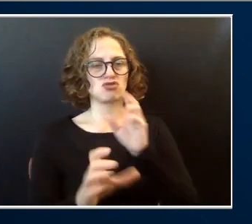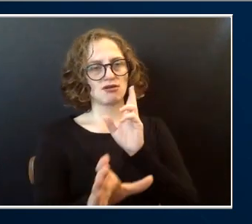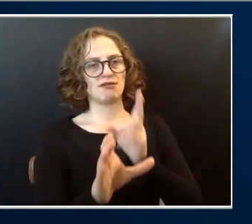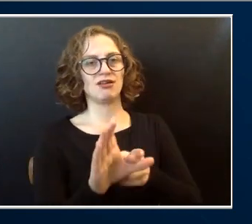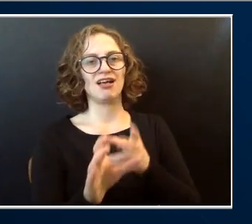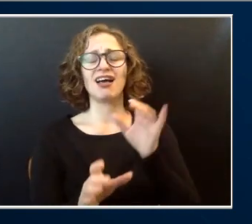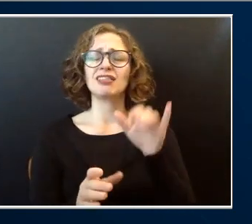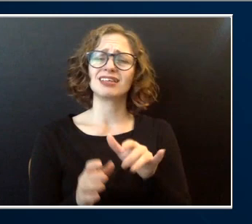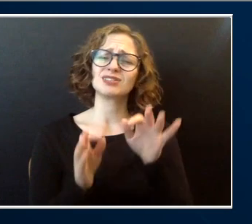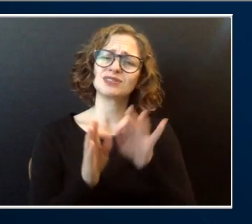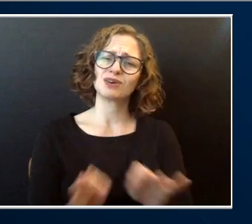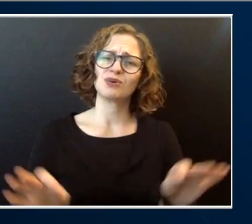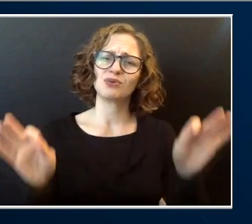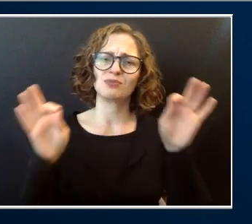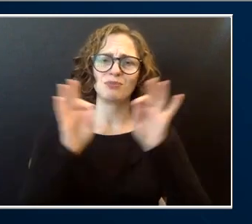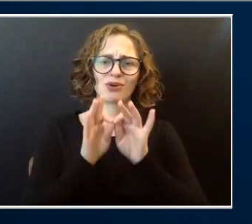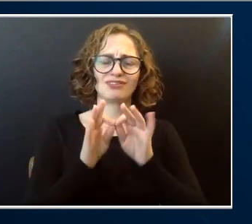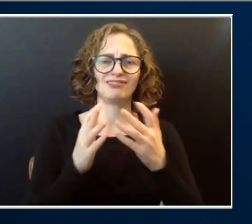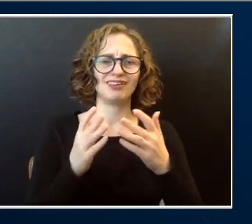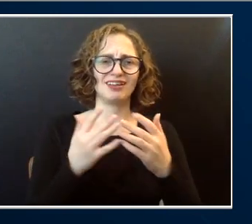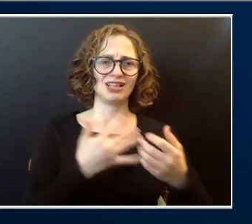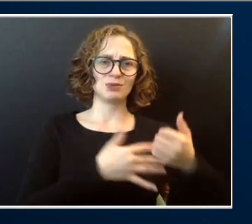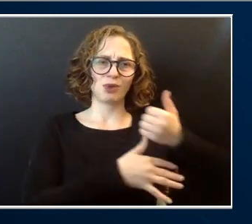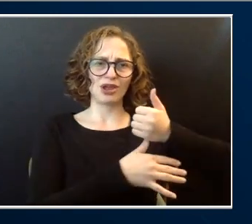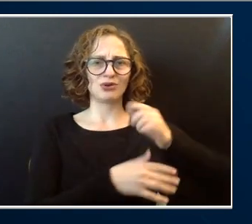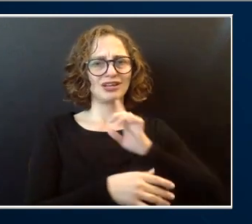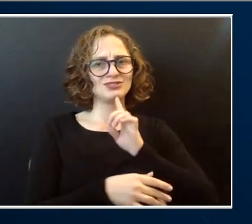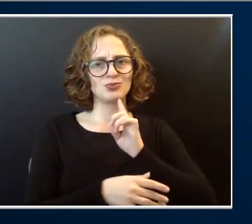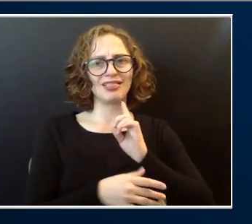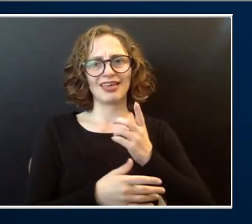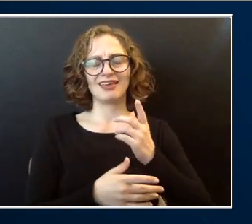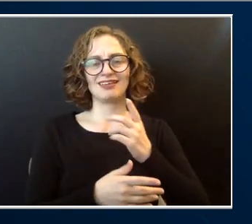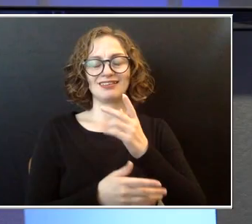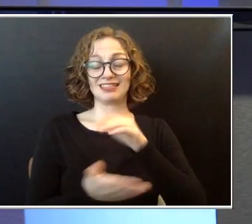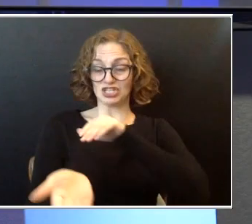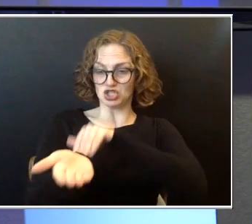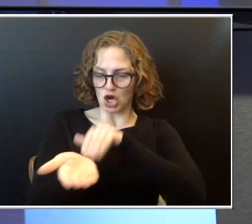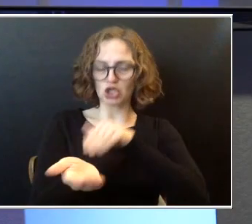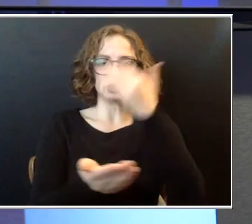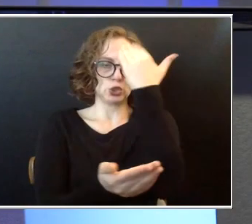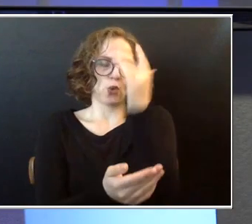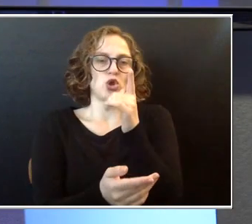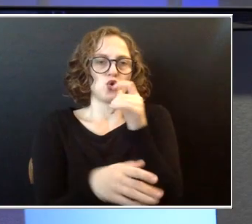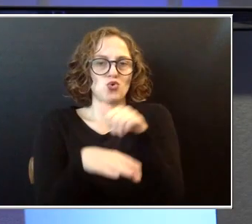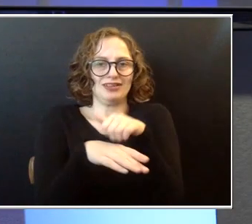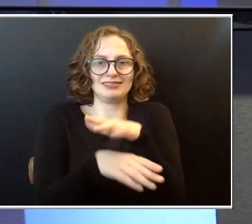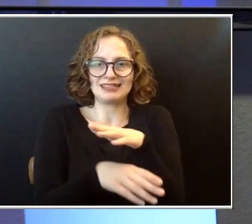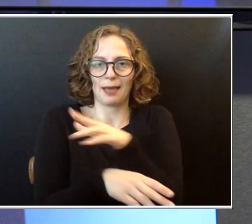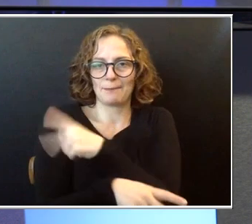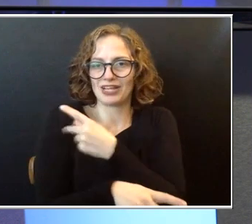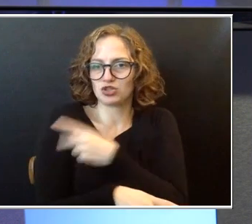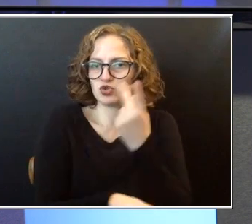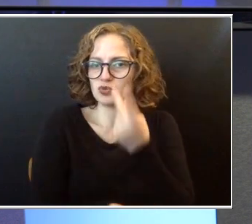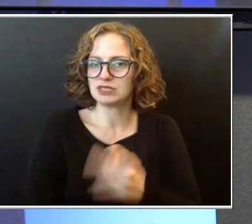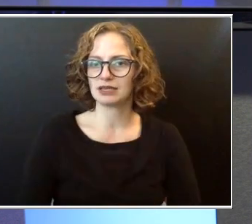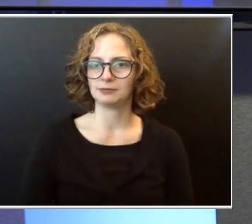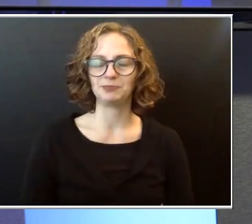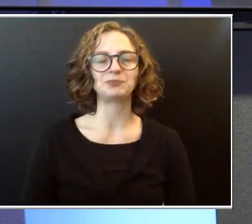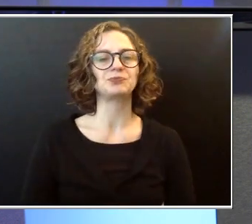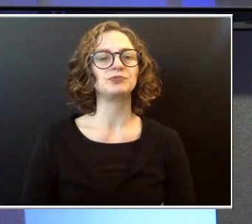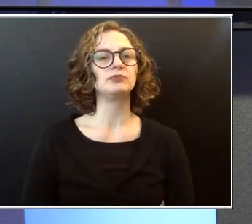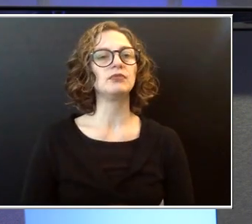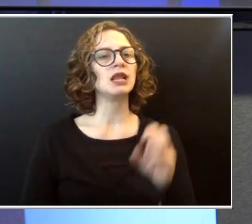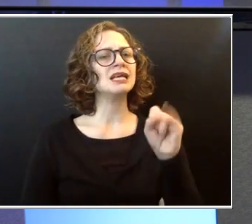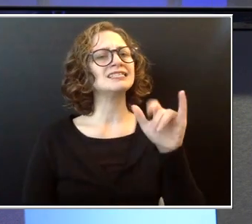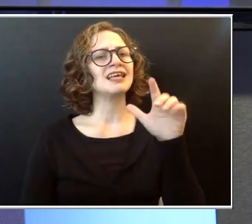not the patient who needs to do that. Silvia, what's your advice for women like you who may have found a lump